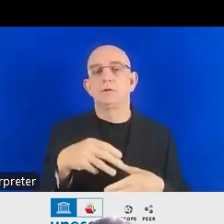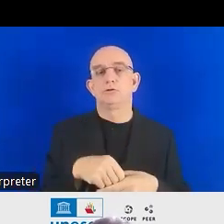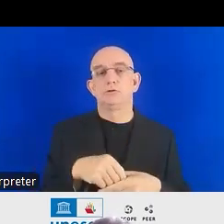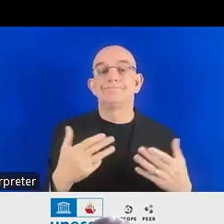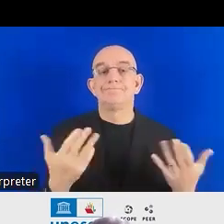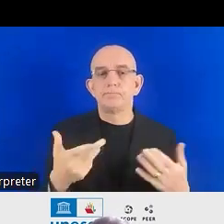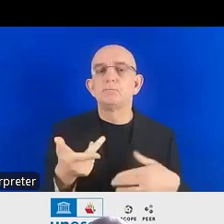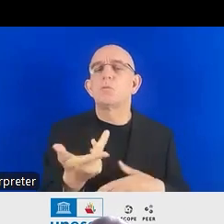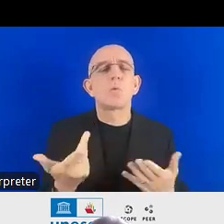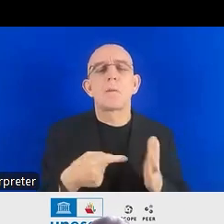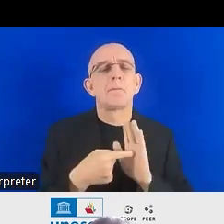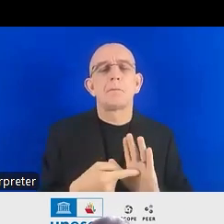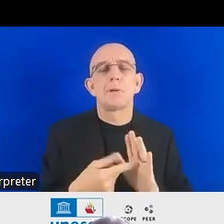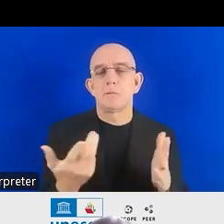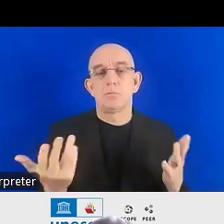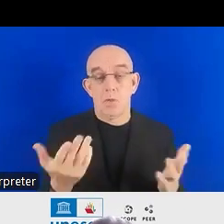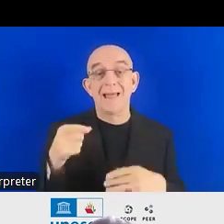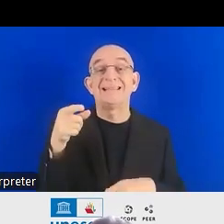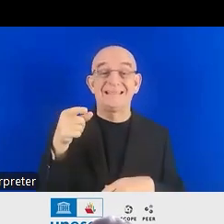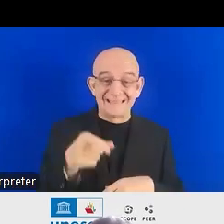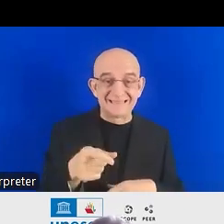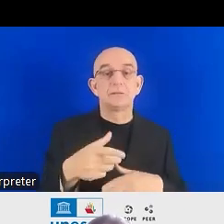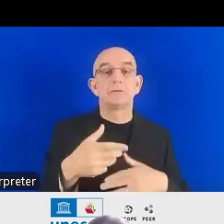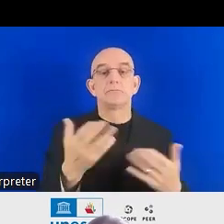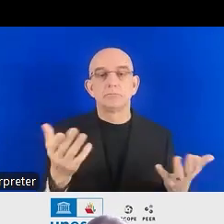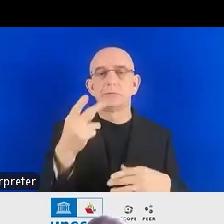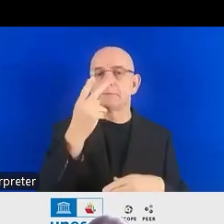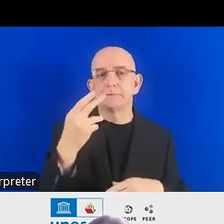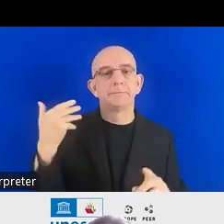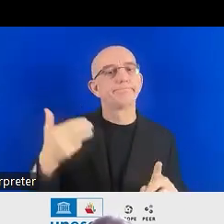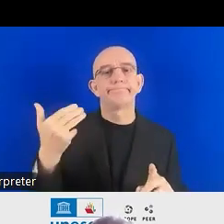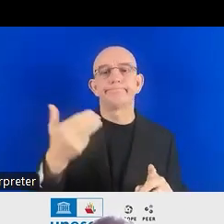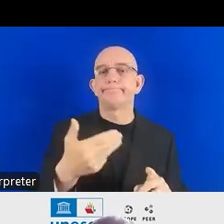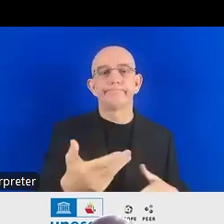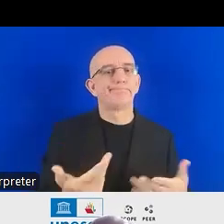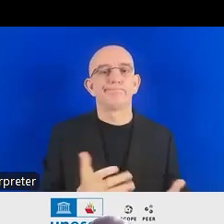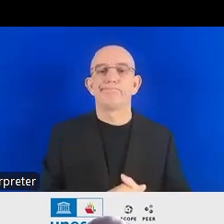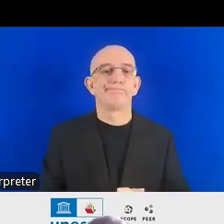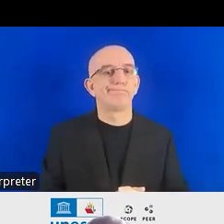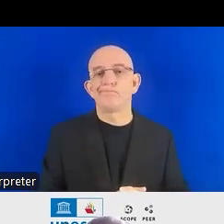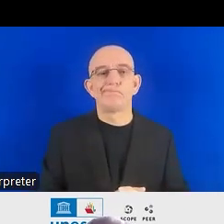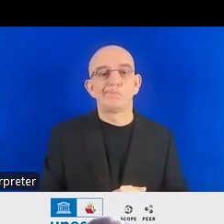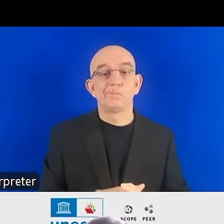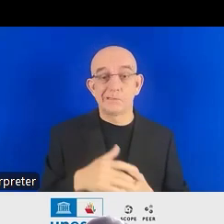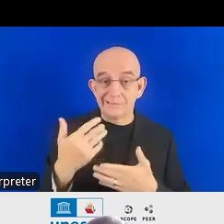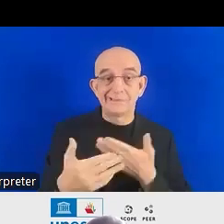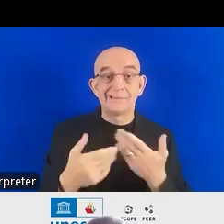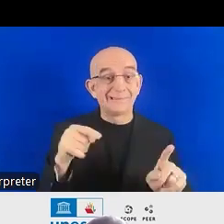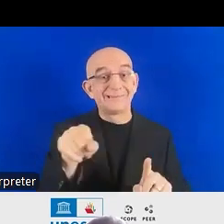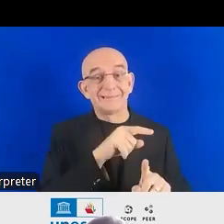competitive recruitment in schools, there is, first of all, very